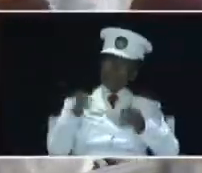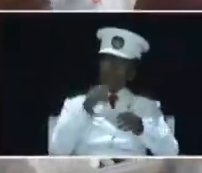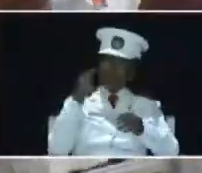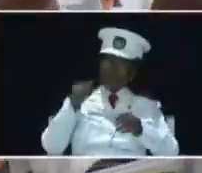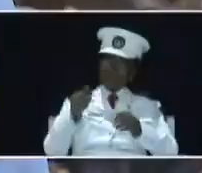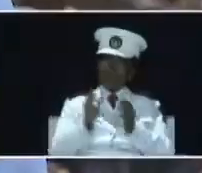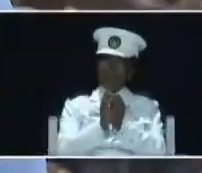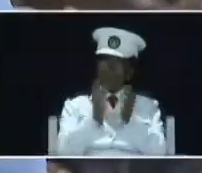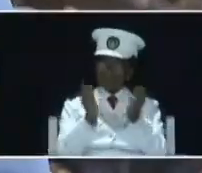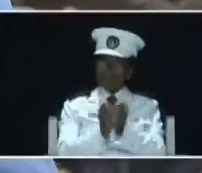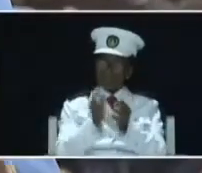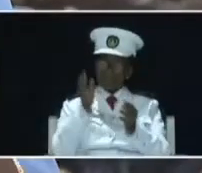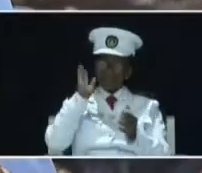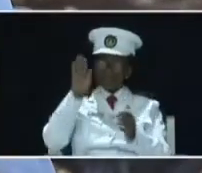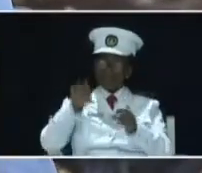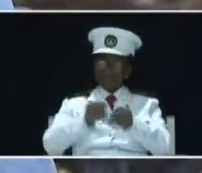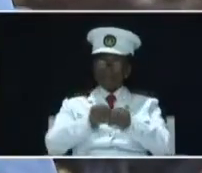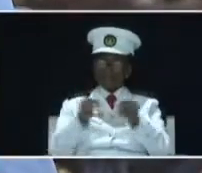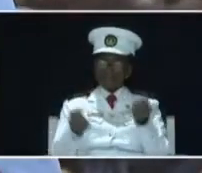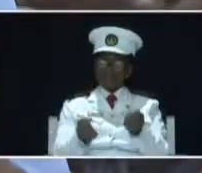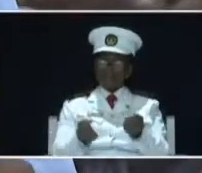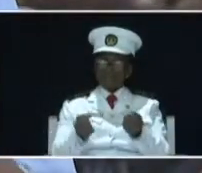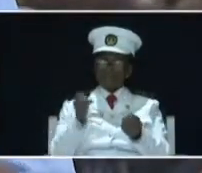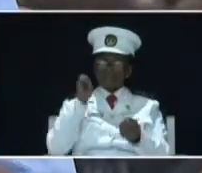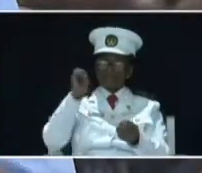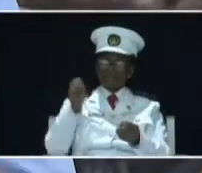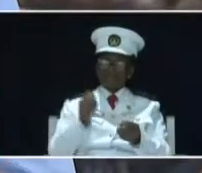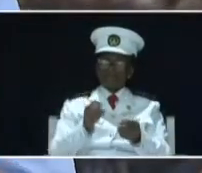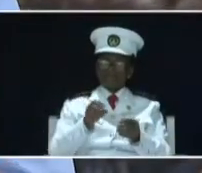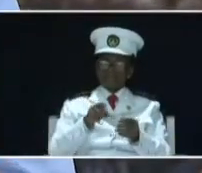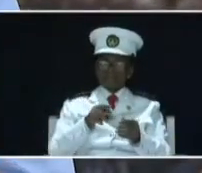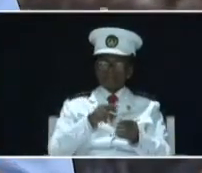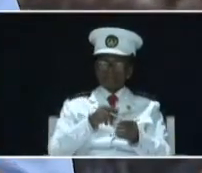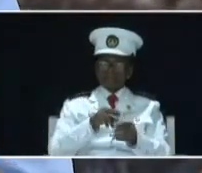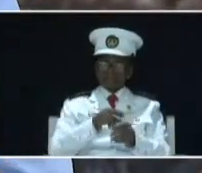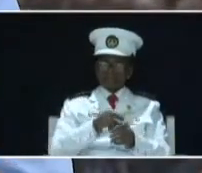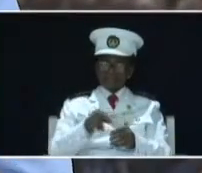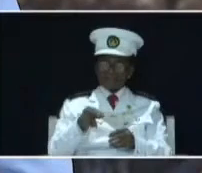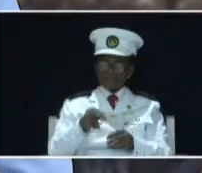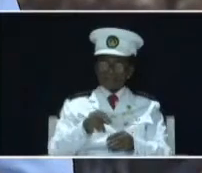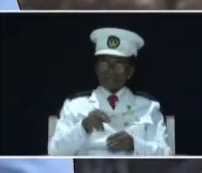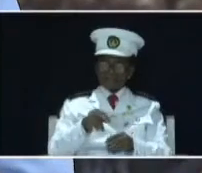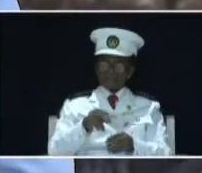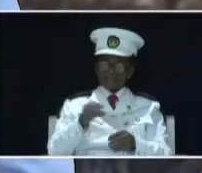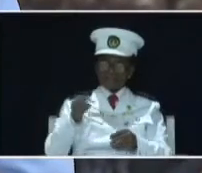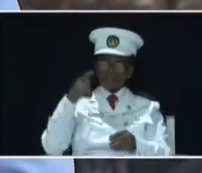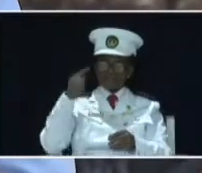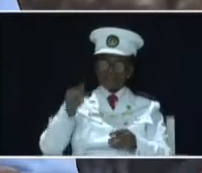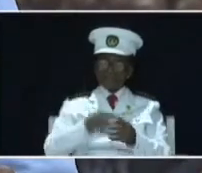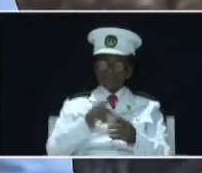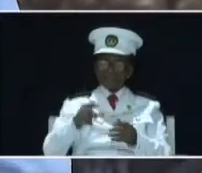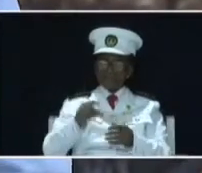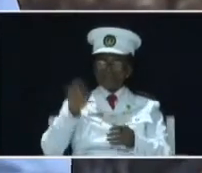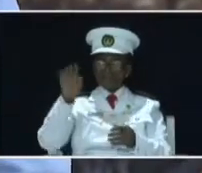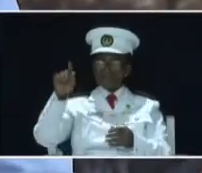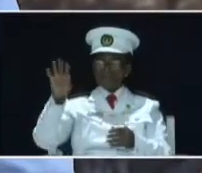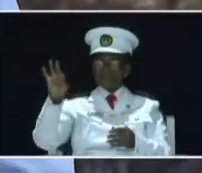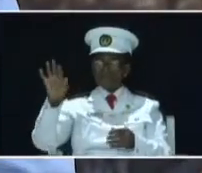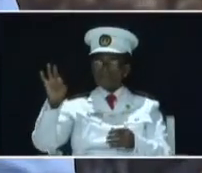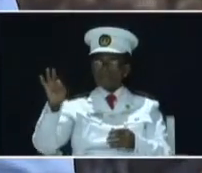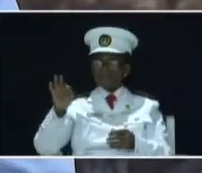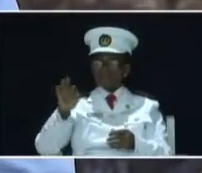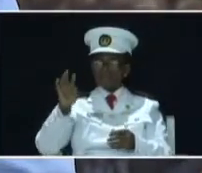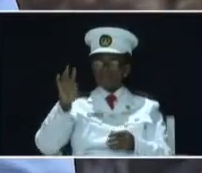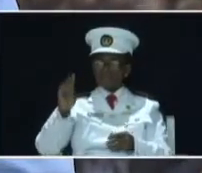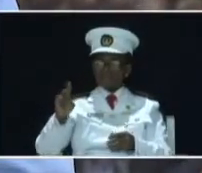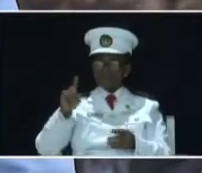He protects. Psalm 20 from verse 7 to 8. Psalm 20, 7 to 8 says, some people may trust in